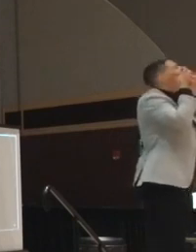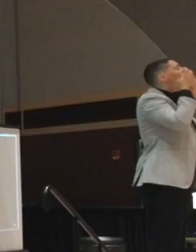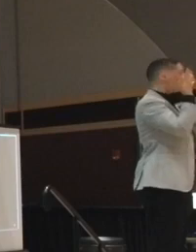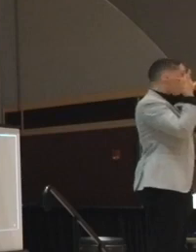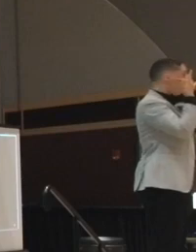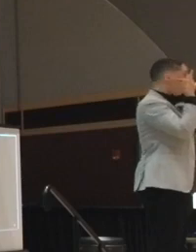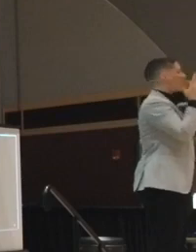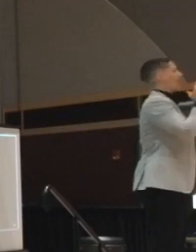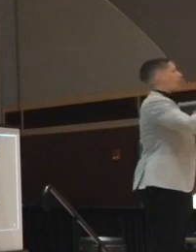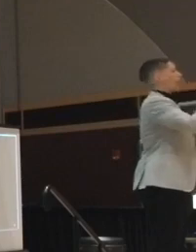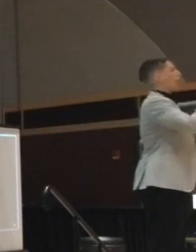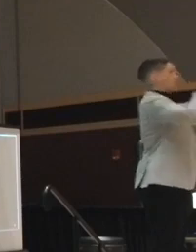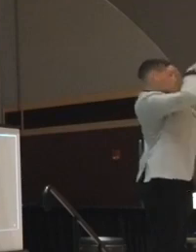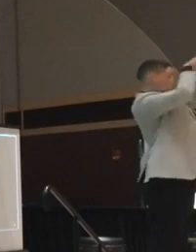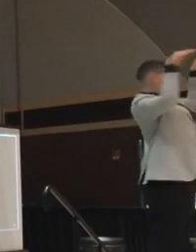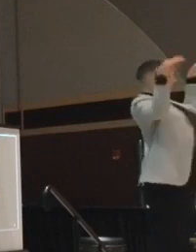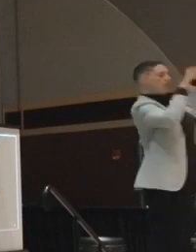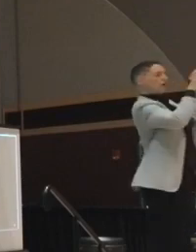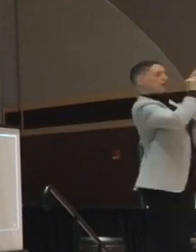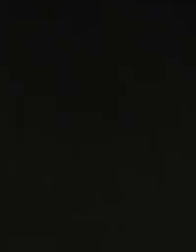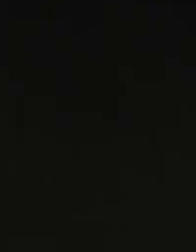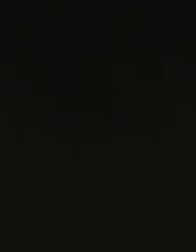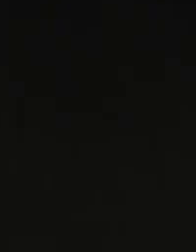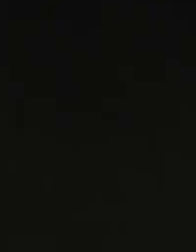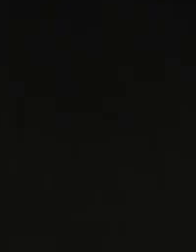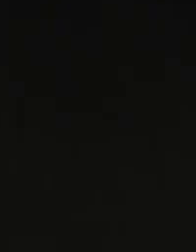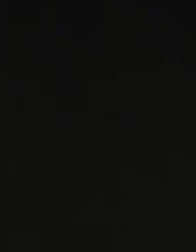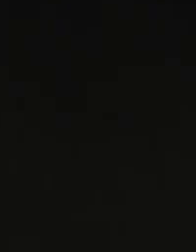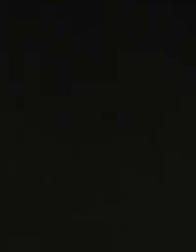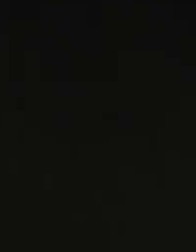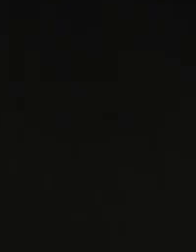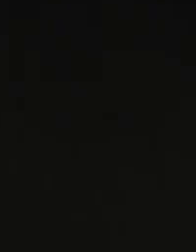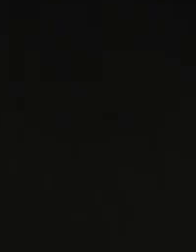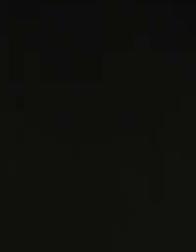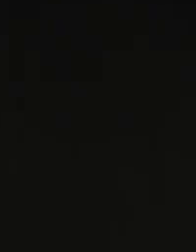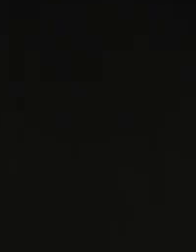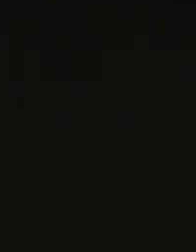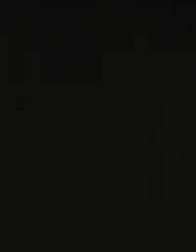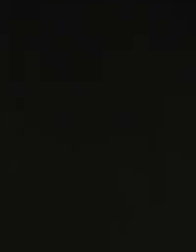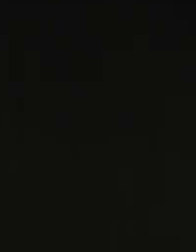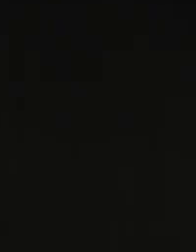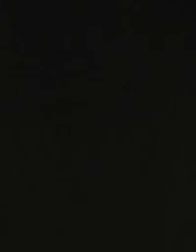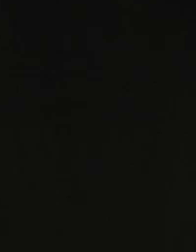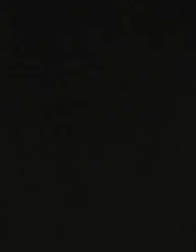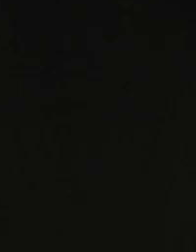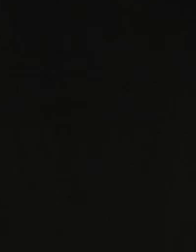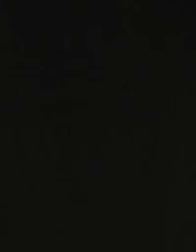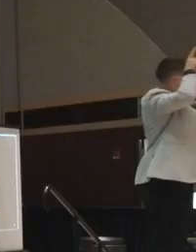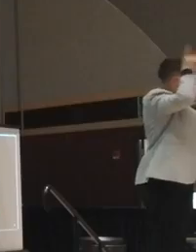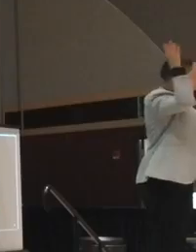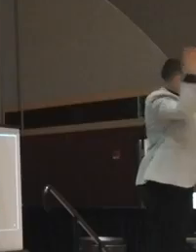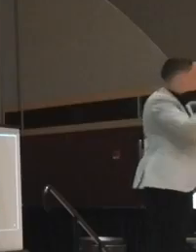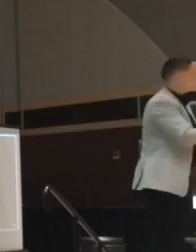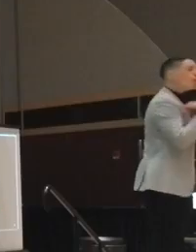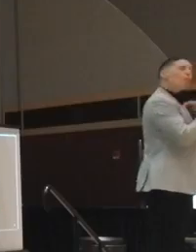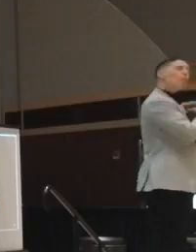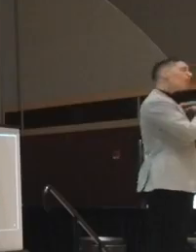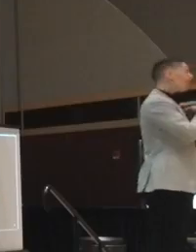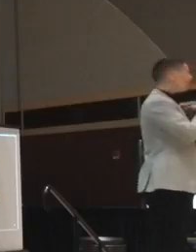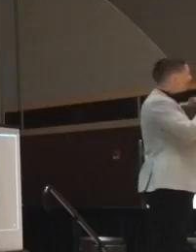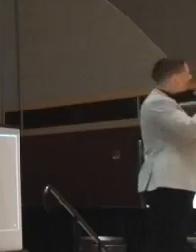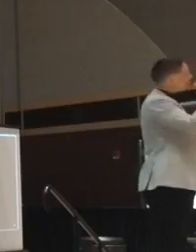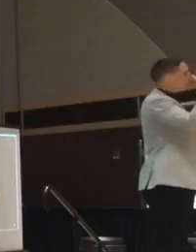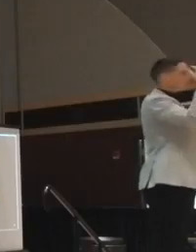carbon fiber roof and that structural glass wall came from Germany. We are not making it